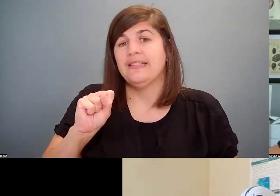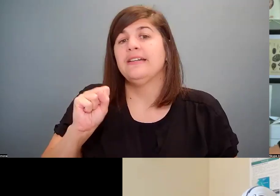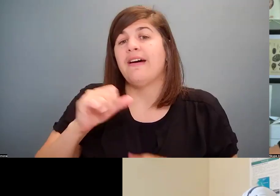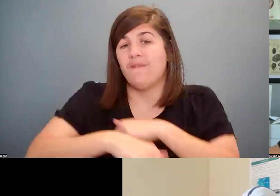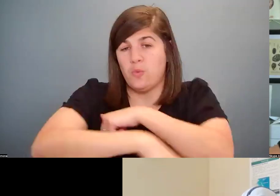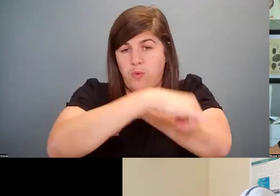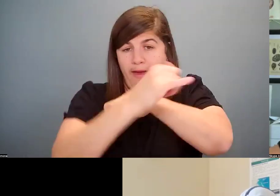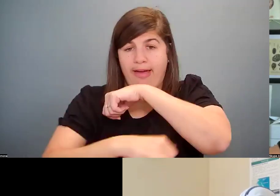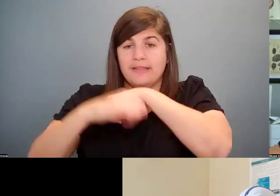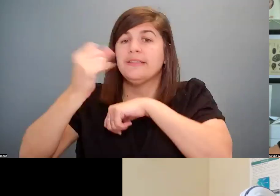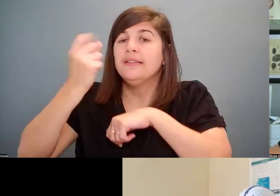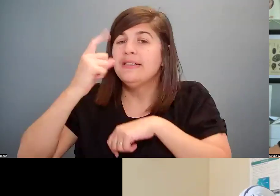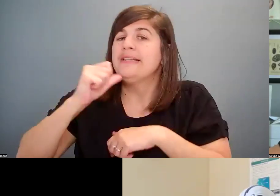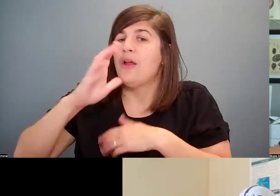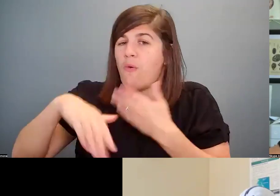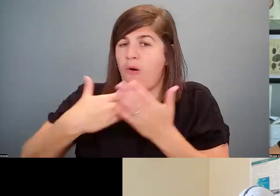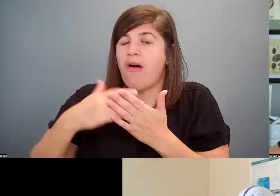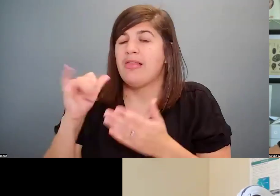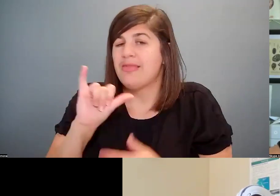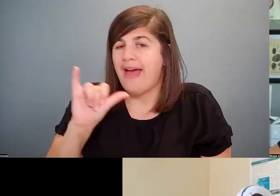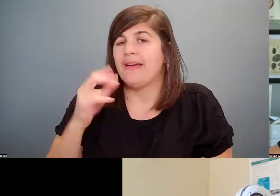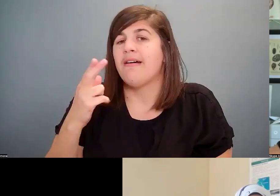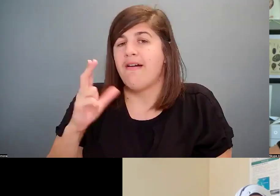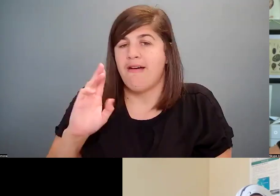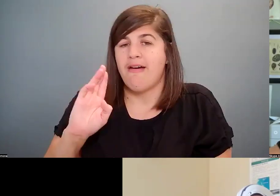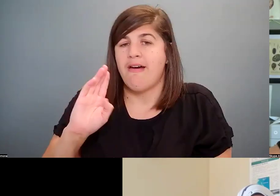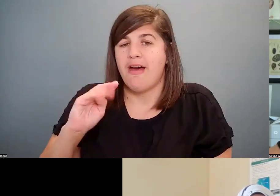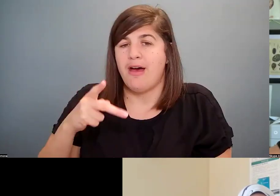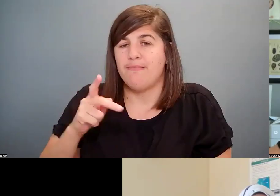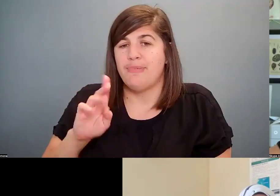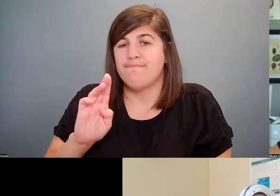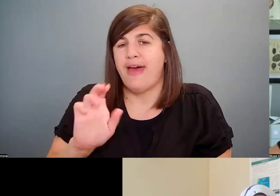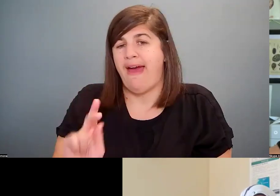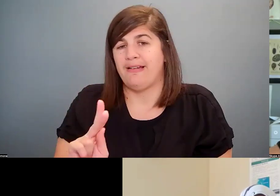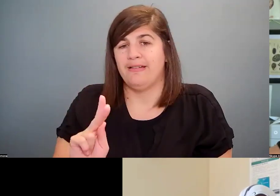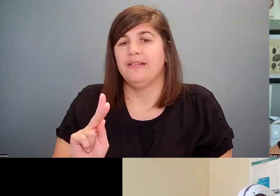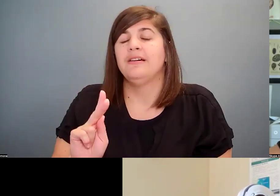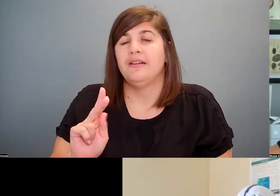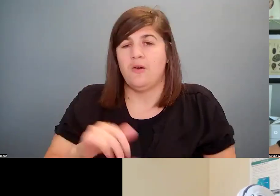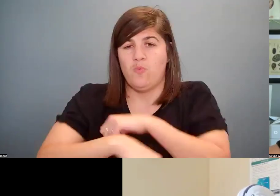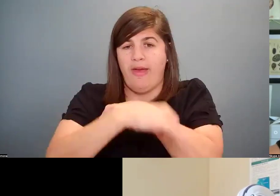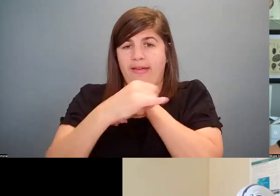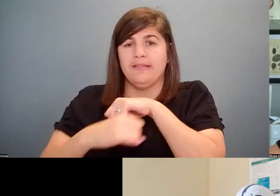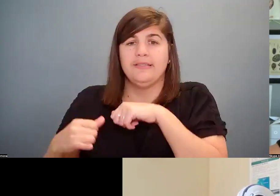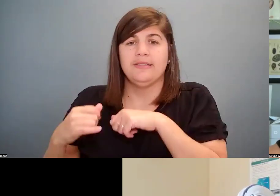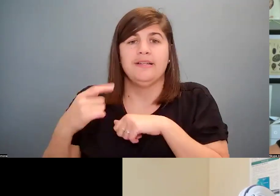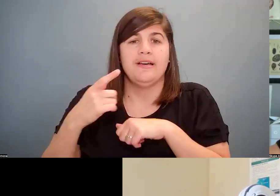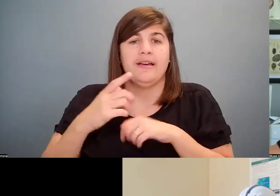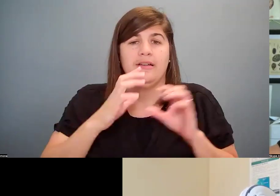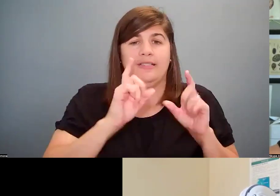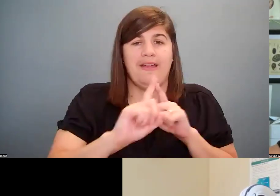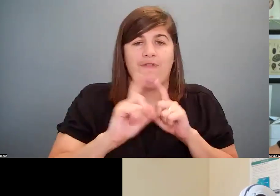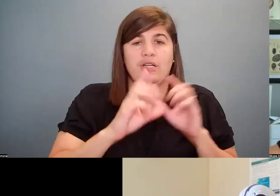all of them are like humpback whales. So with the 90 species, they're all classified as cetaceans in the